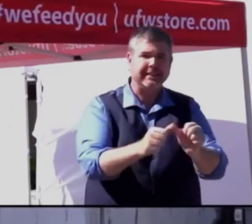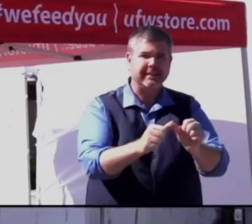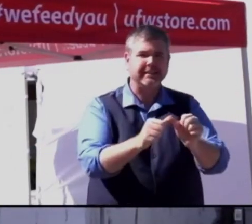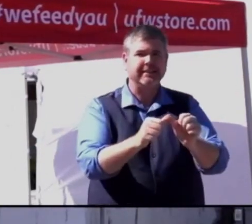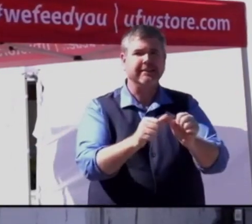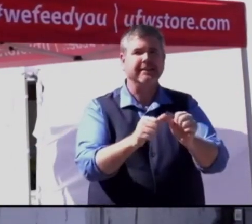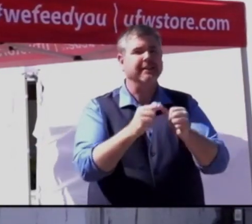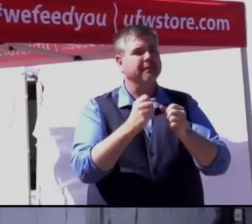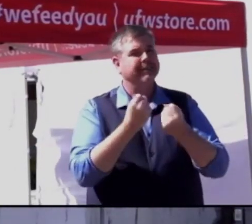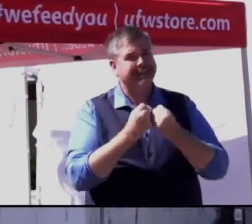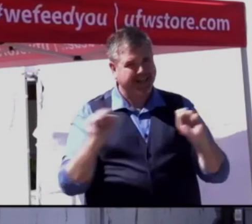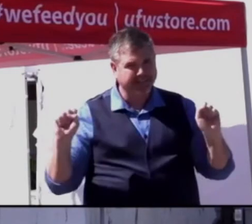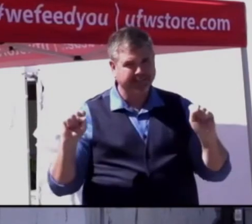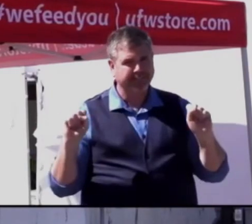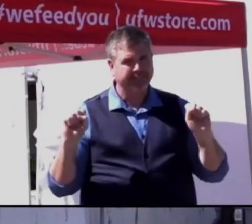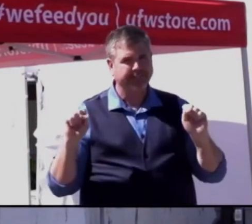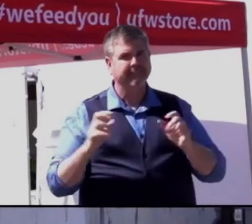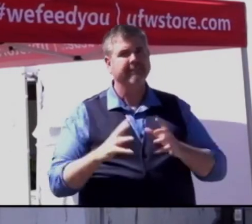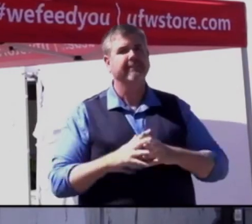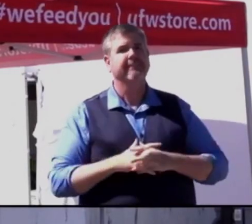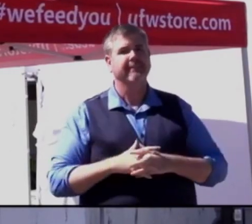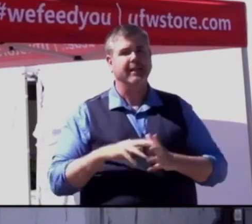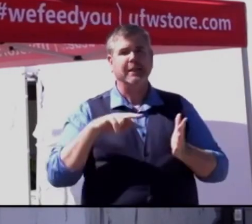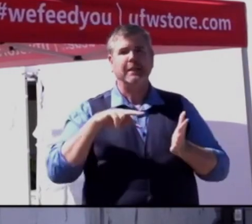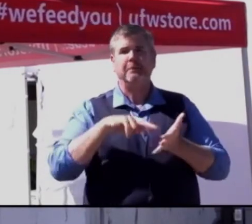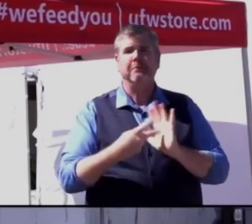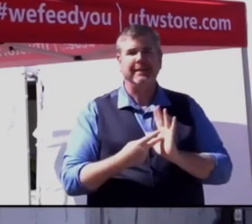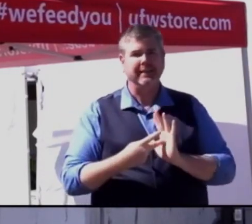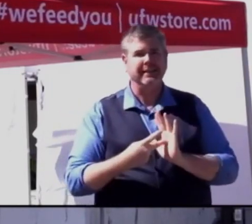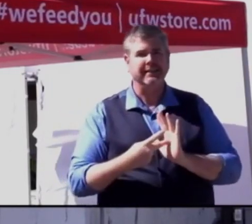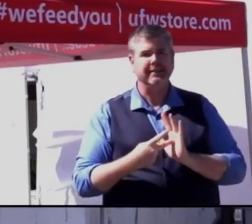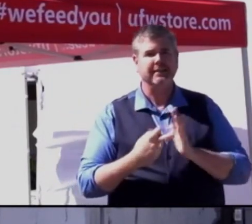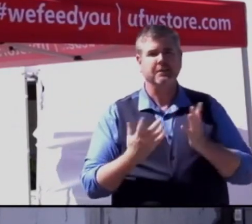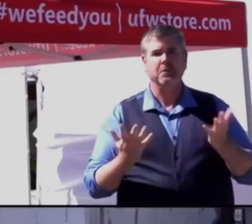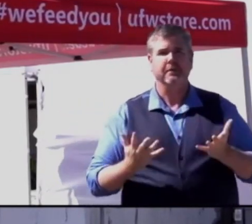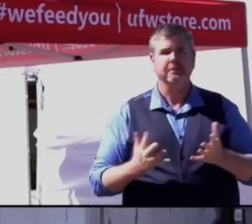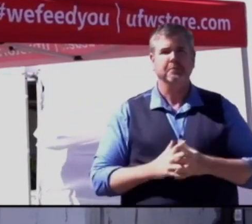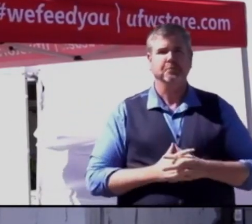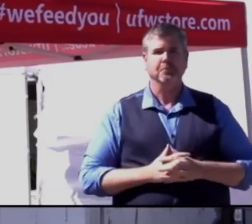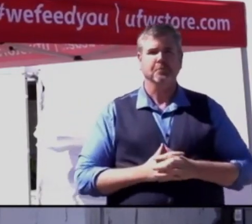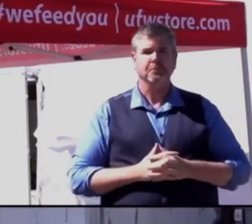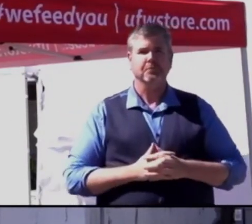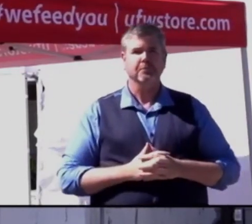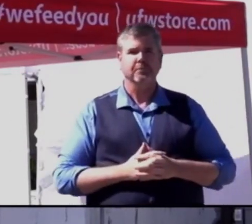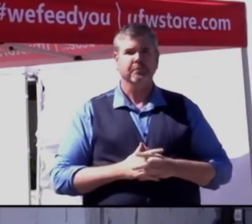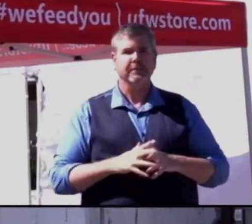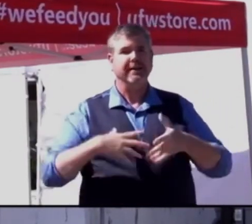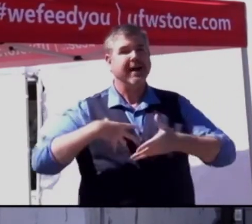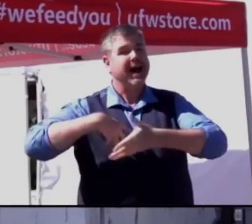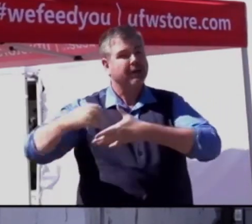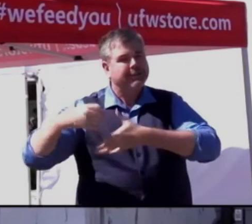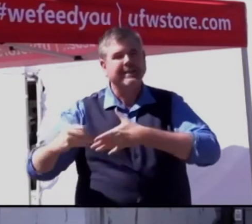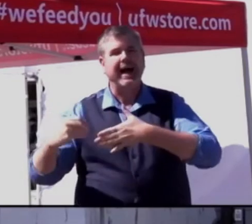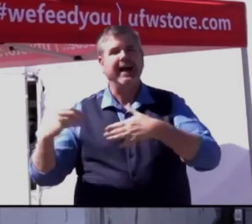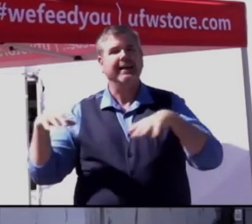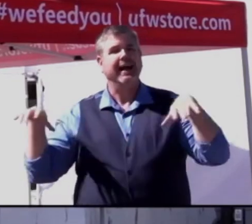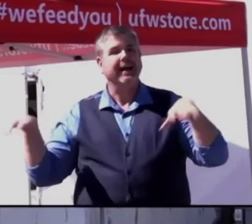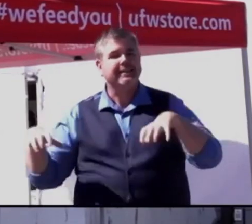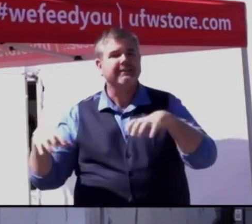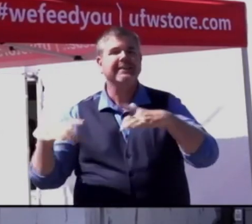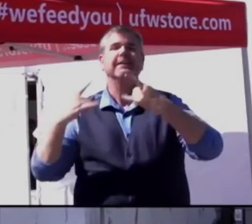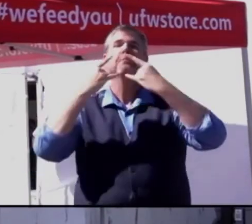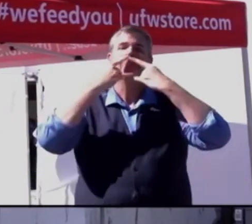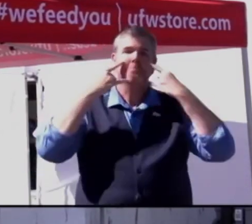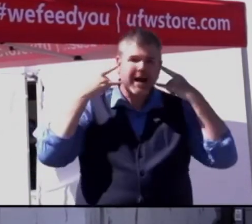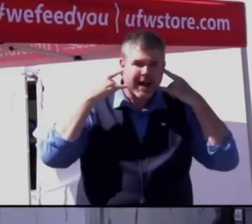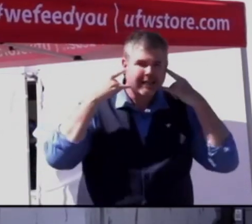safe. And that means doing as much as you can outside, wearing your mask, and keeping